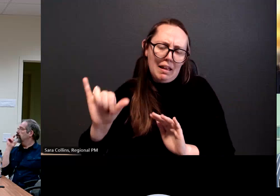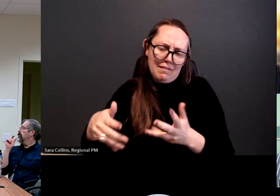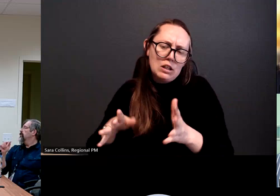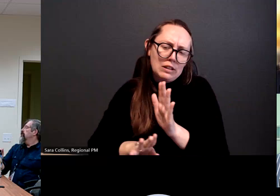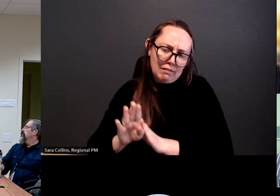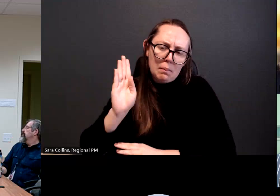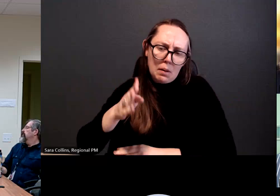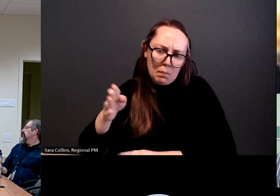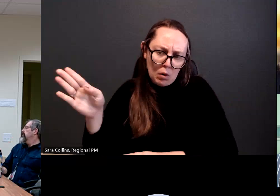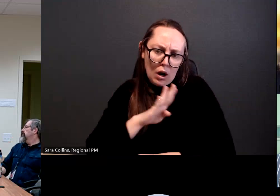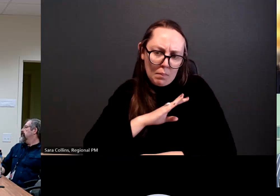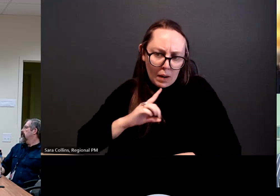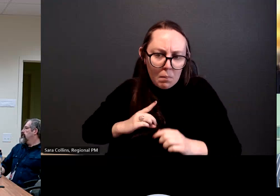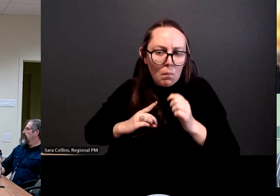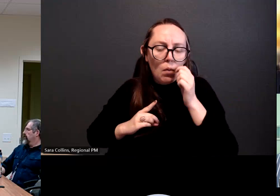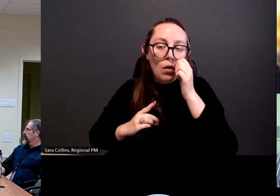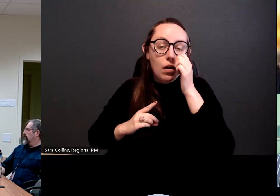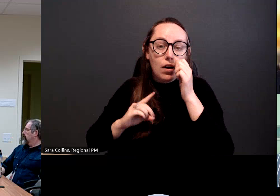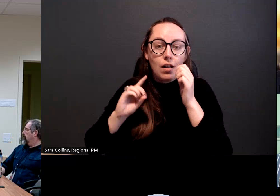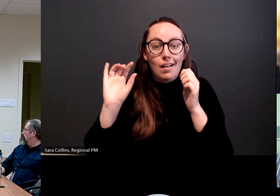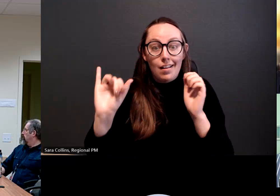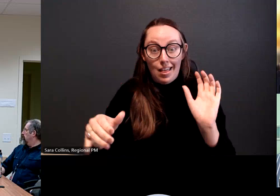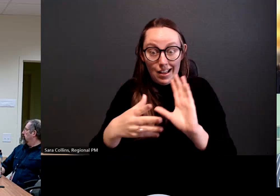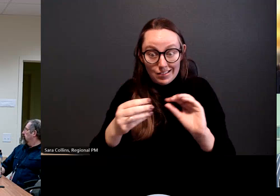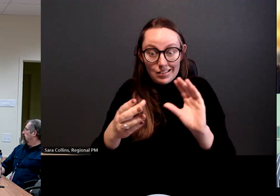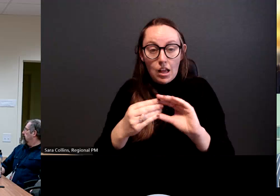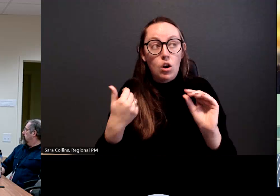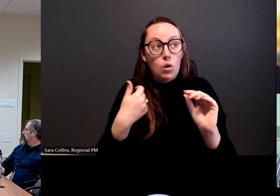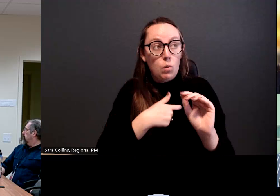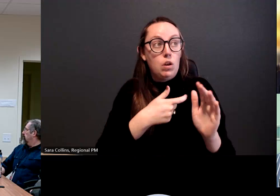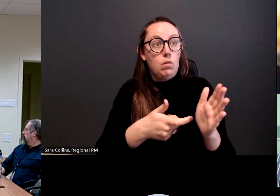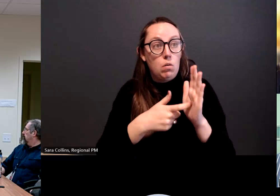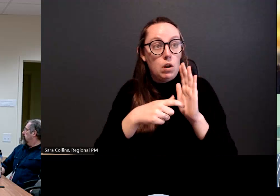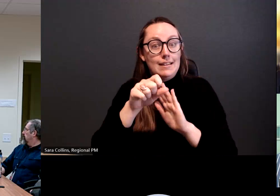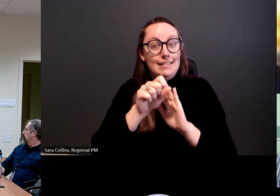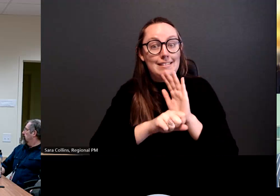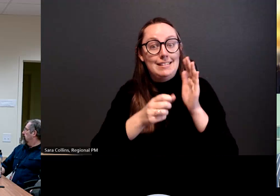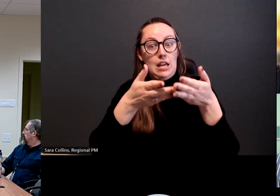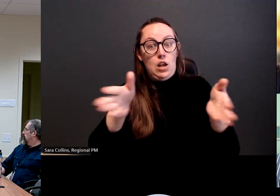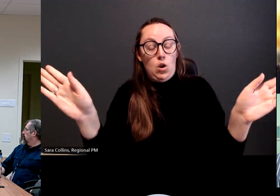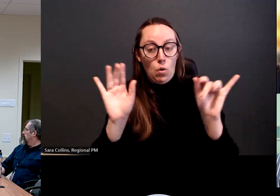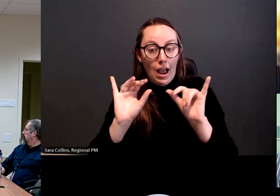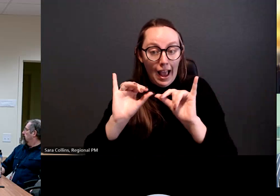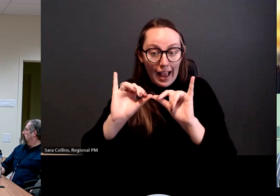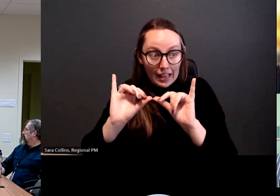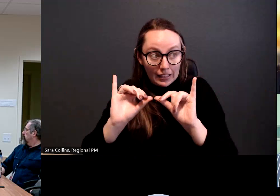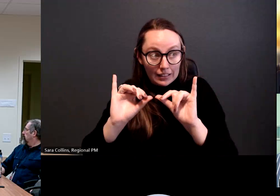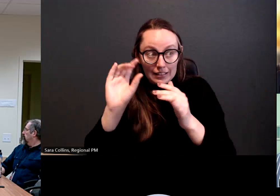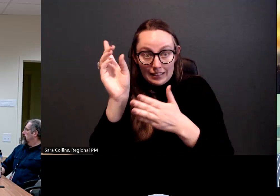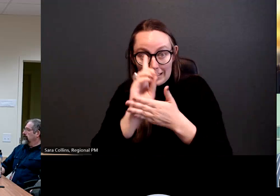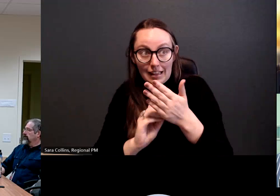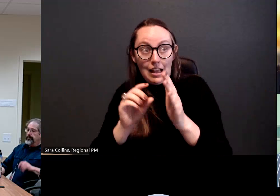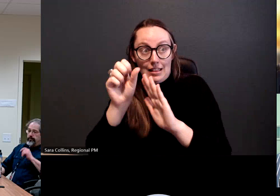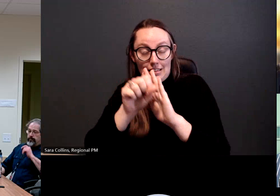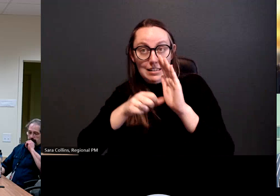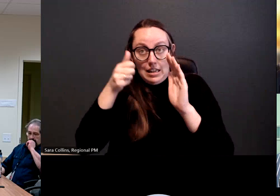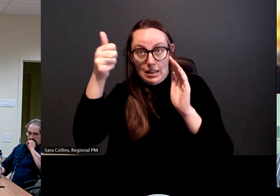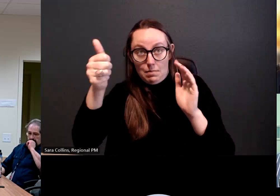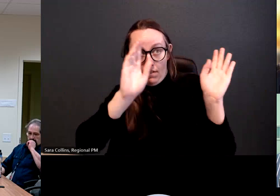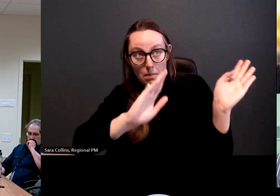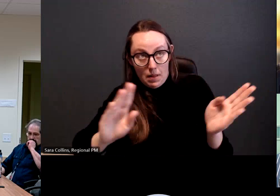statewide engineered resilient design was both allowed and fundable with those funds.